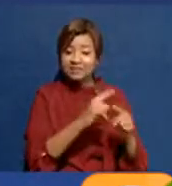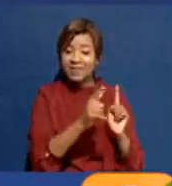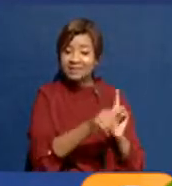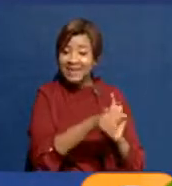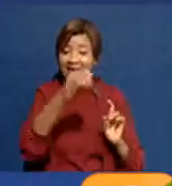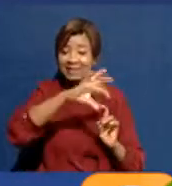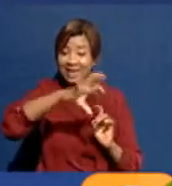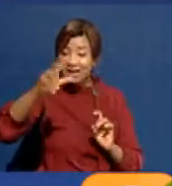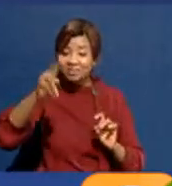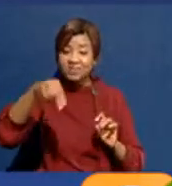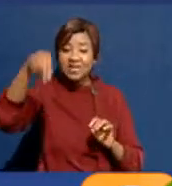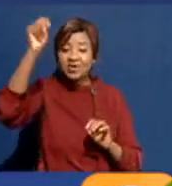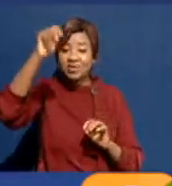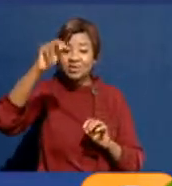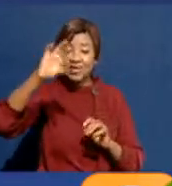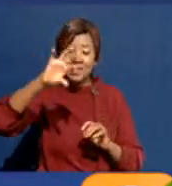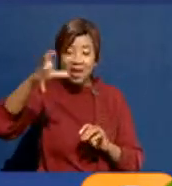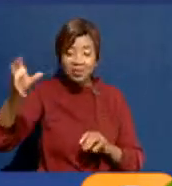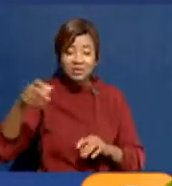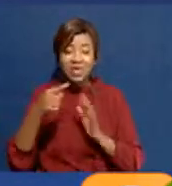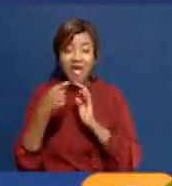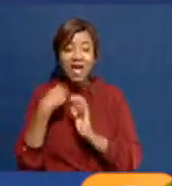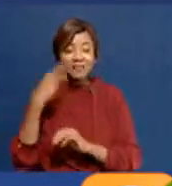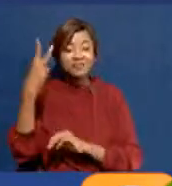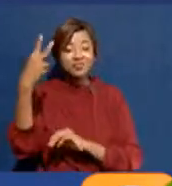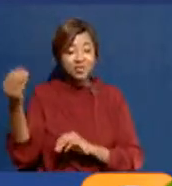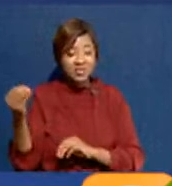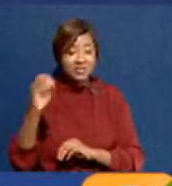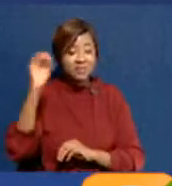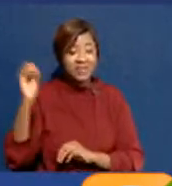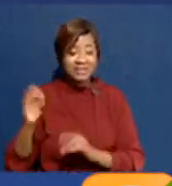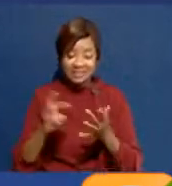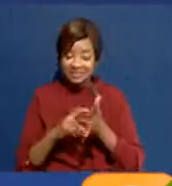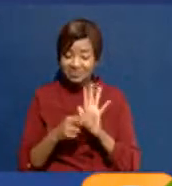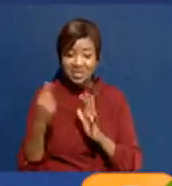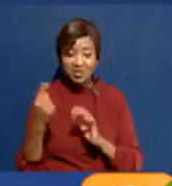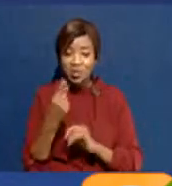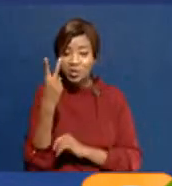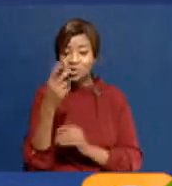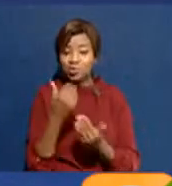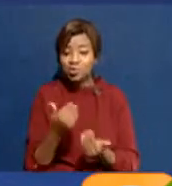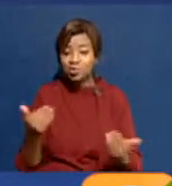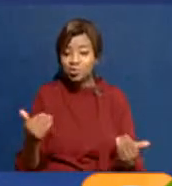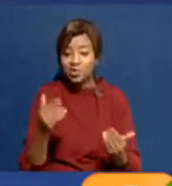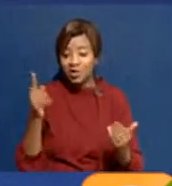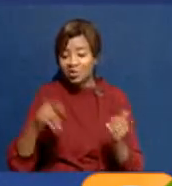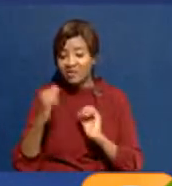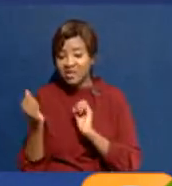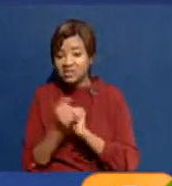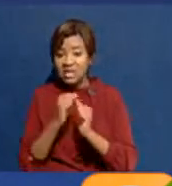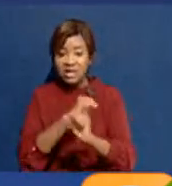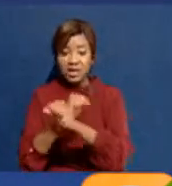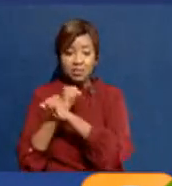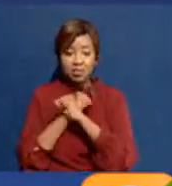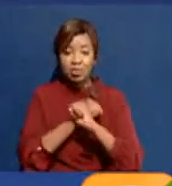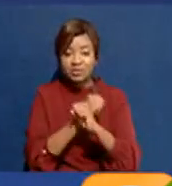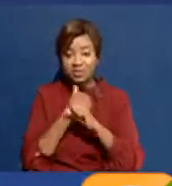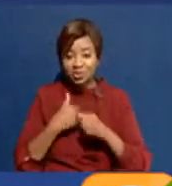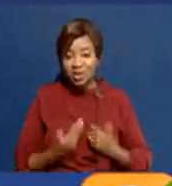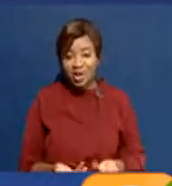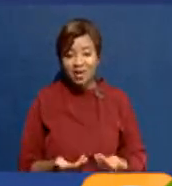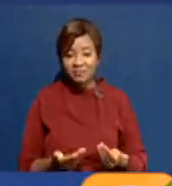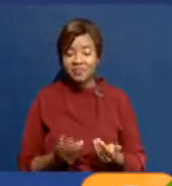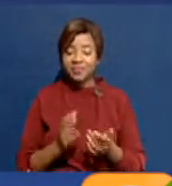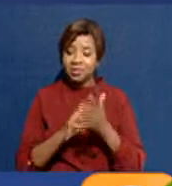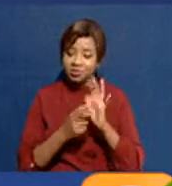have the figures are 20%. Yeah. So that means only 2 children out of 10 are protected. So these are issues that we